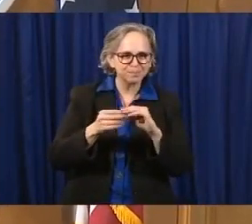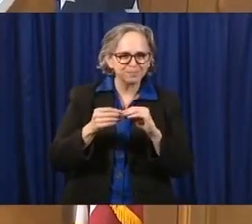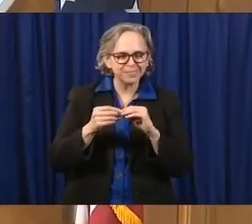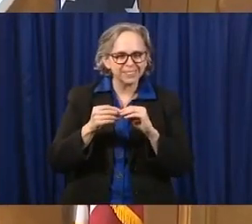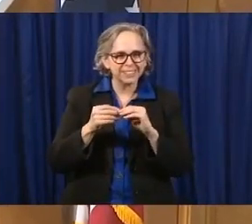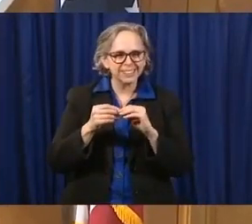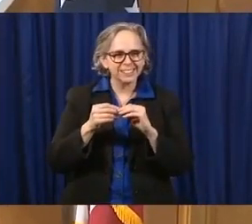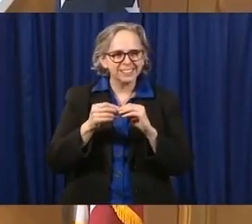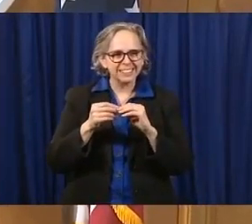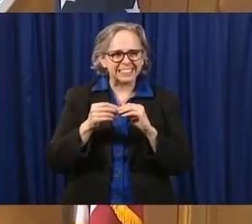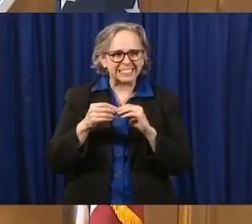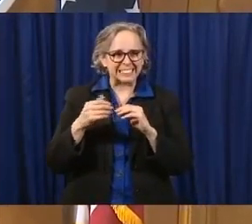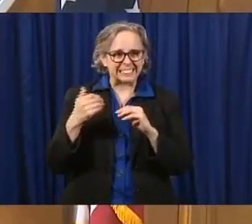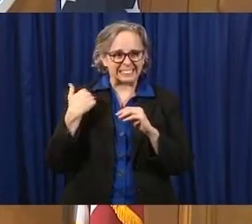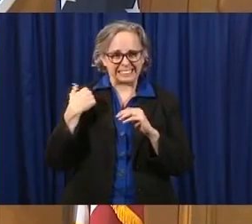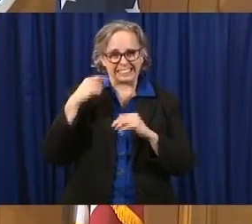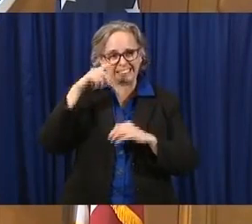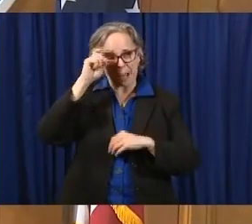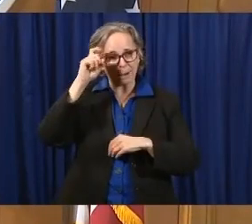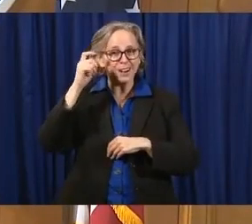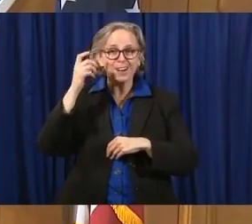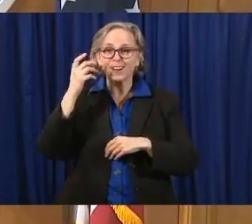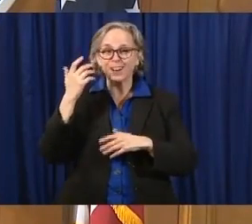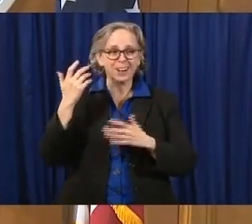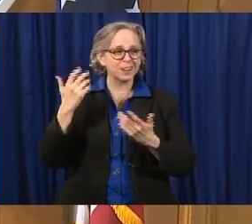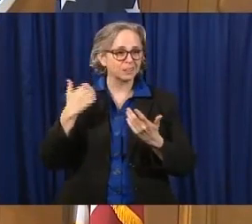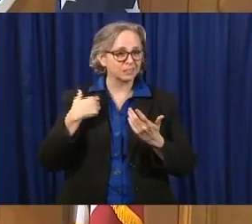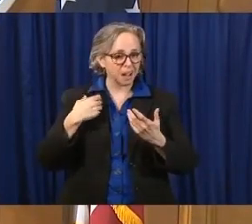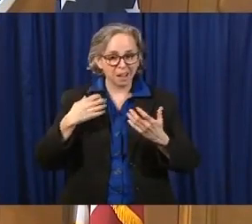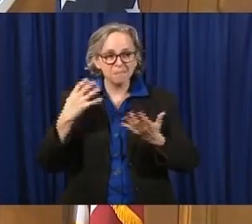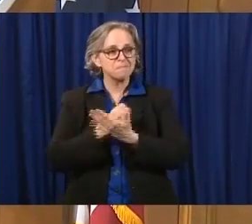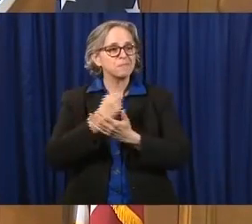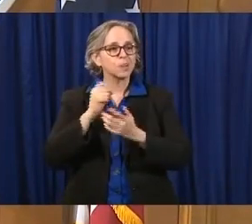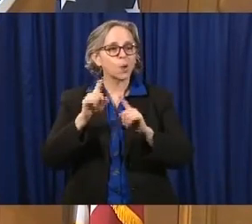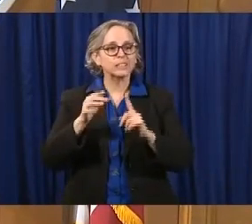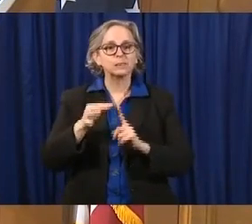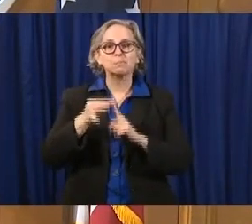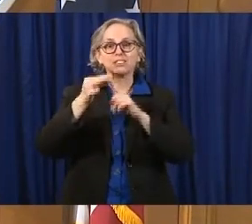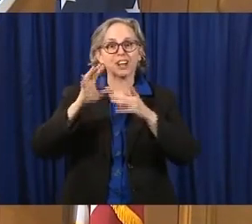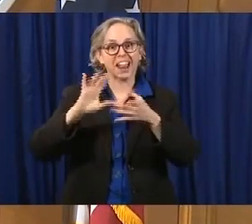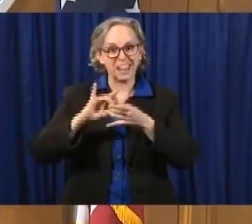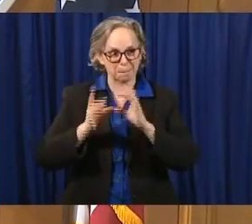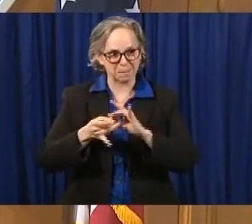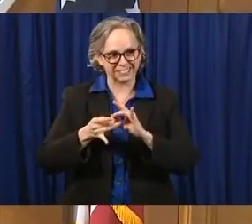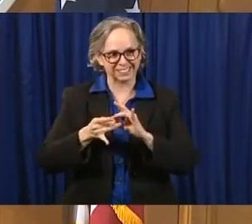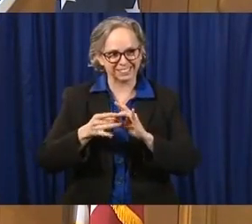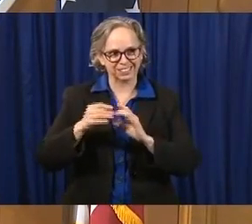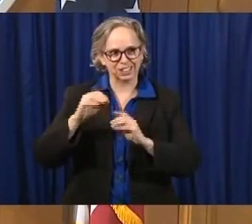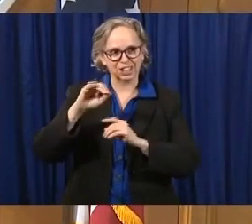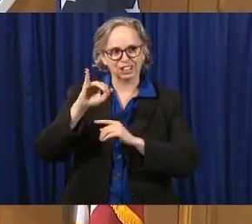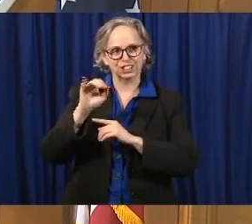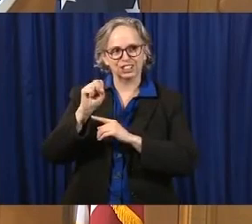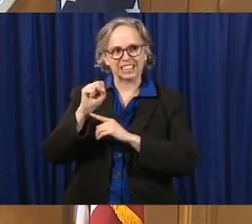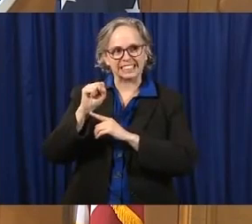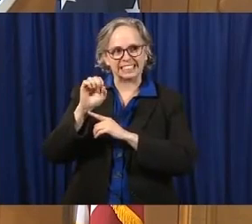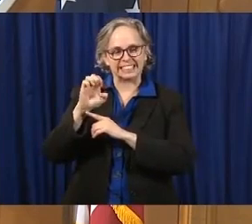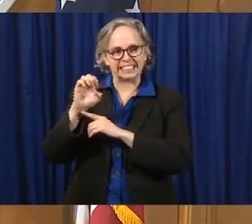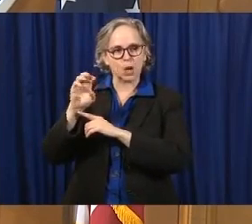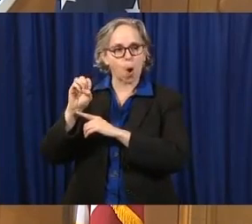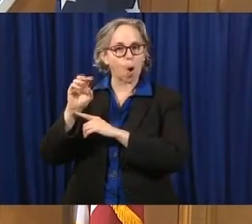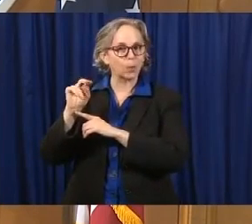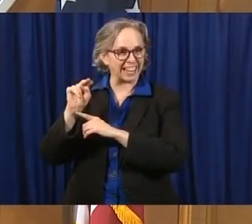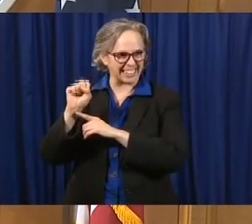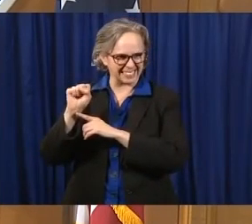to attend the Special Olympics at Jesse Owens Stadium at Ohio State University. It was great to see